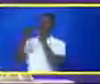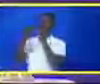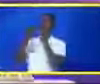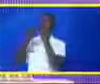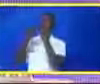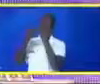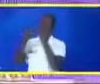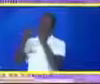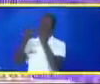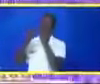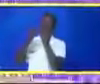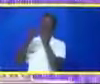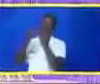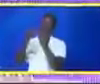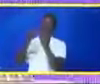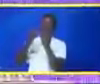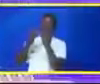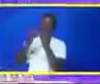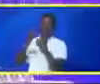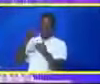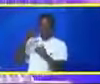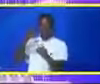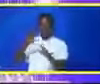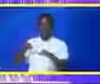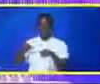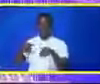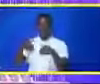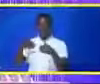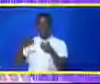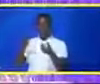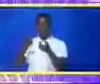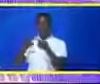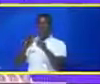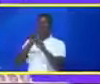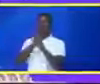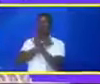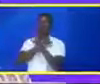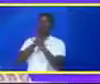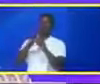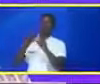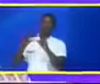Thank you for giving to the Lord.